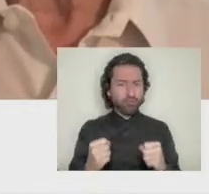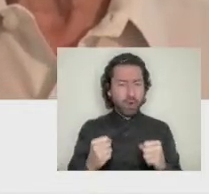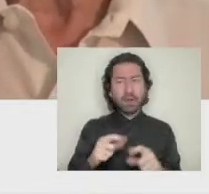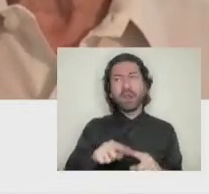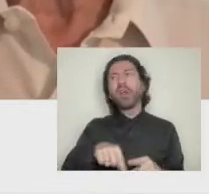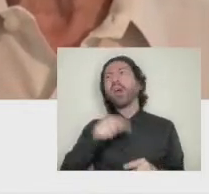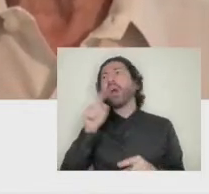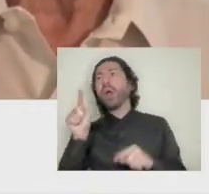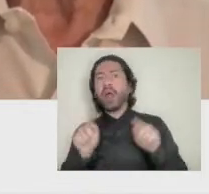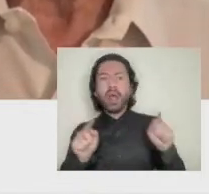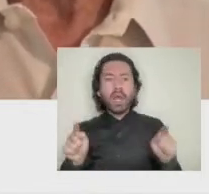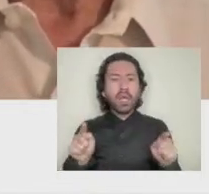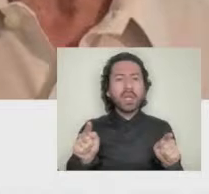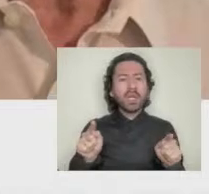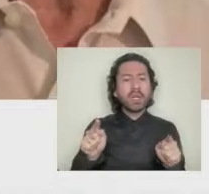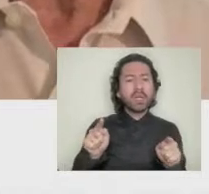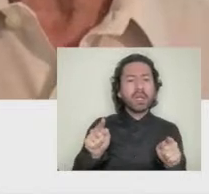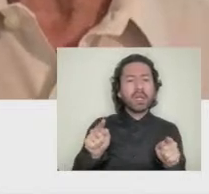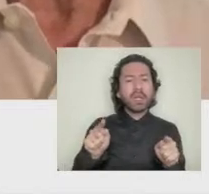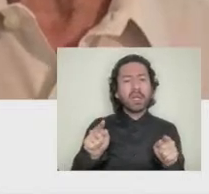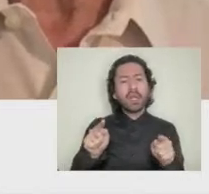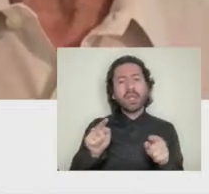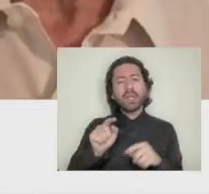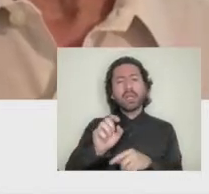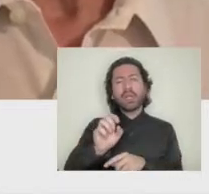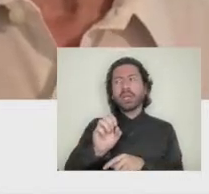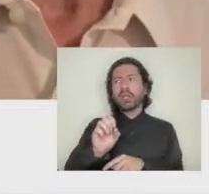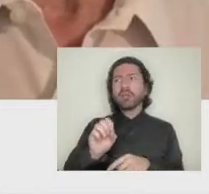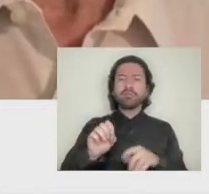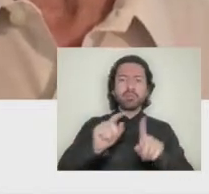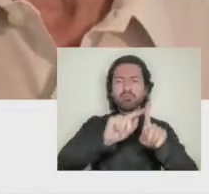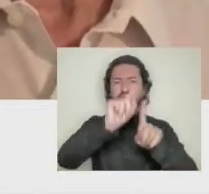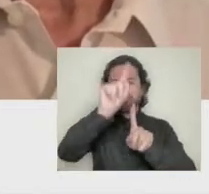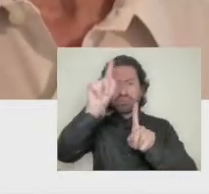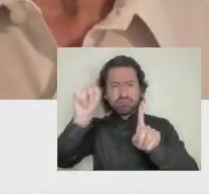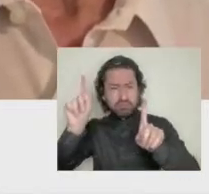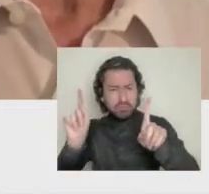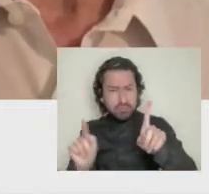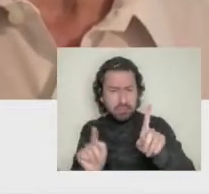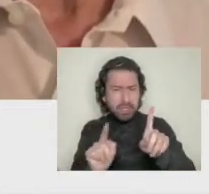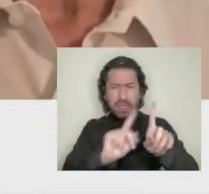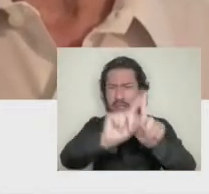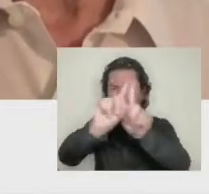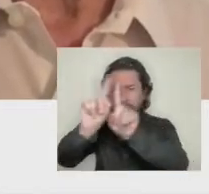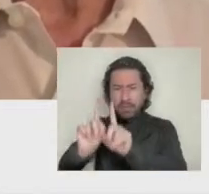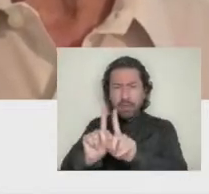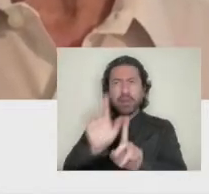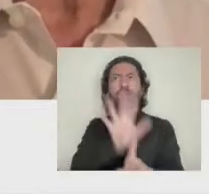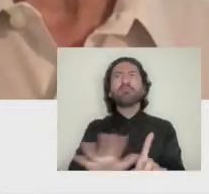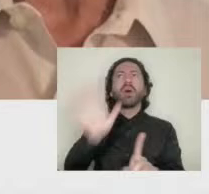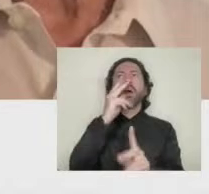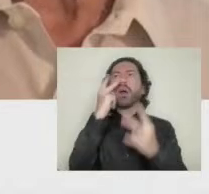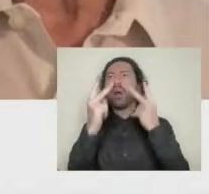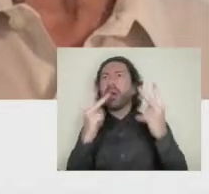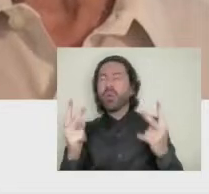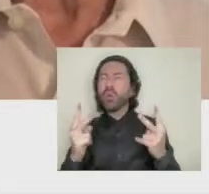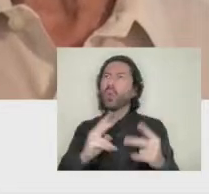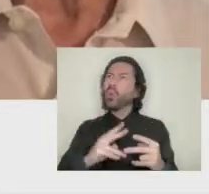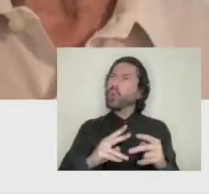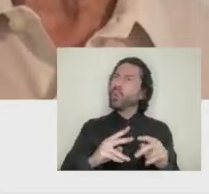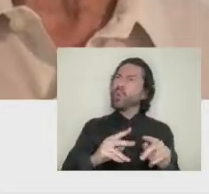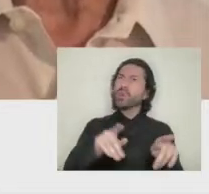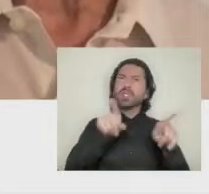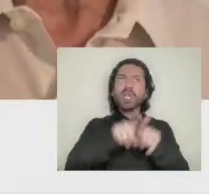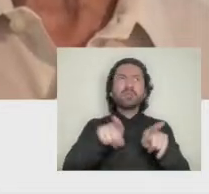Germany, England, and Wales, we didn't do very well. But up here, Korea, Norway, Sweden,